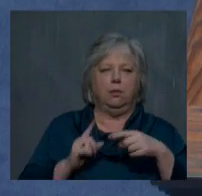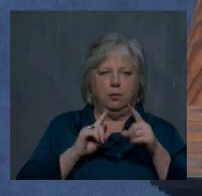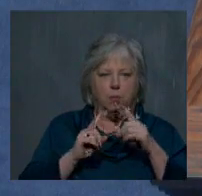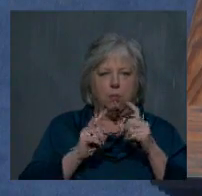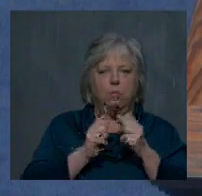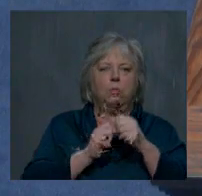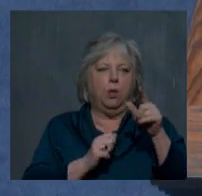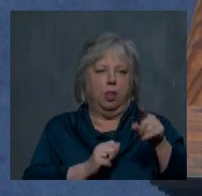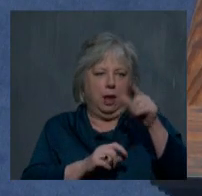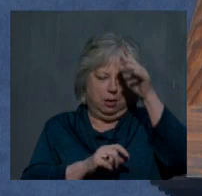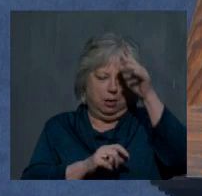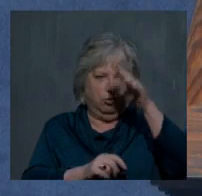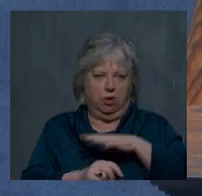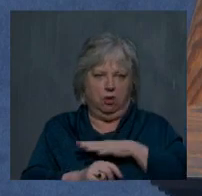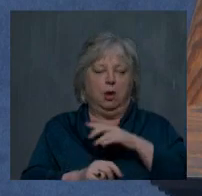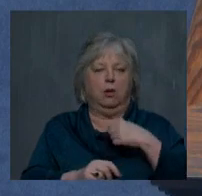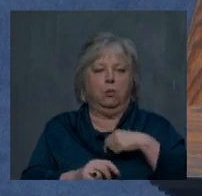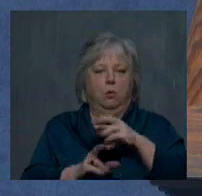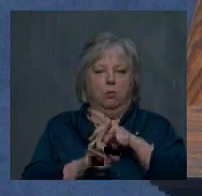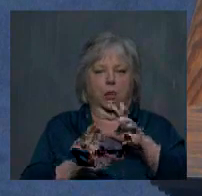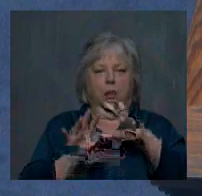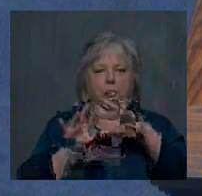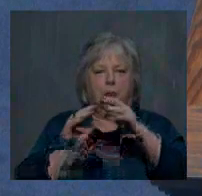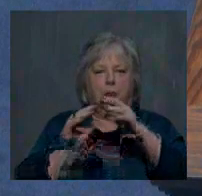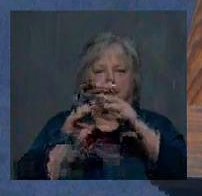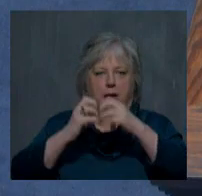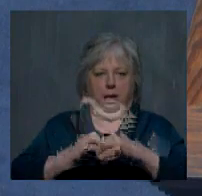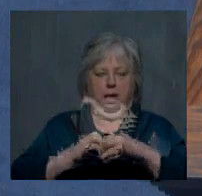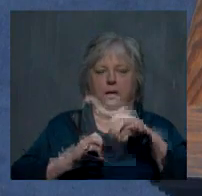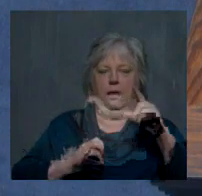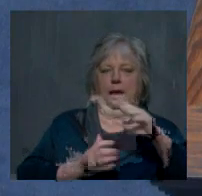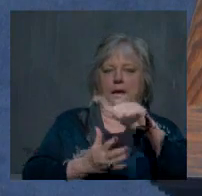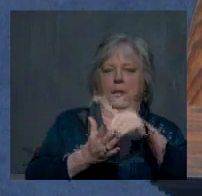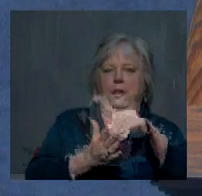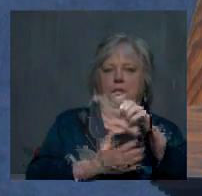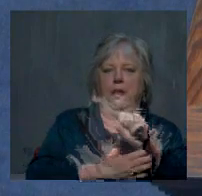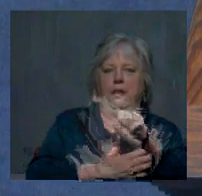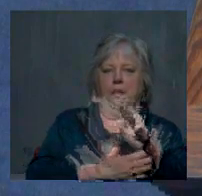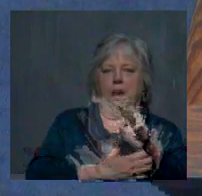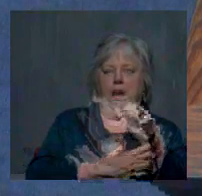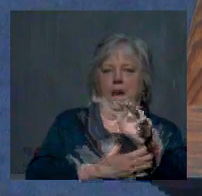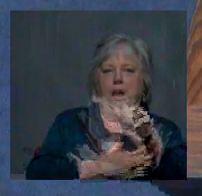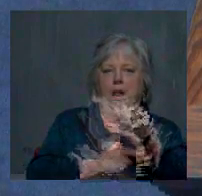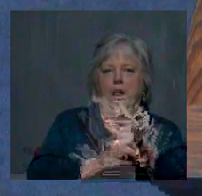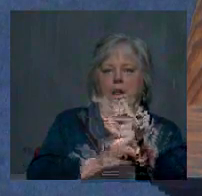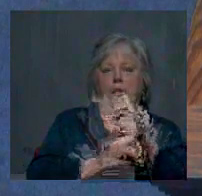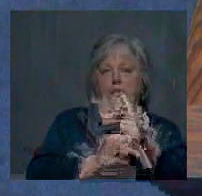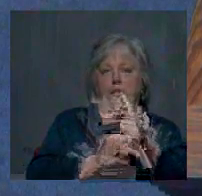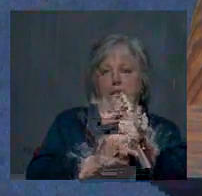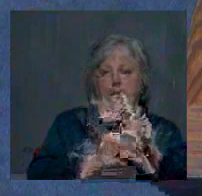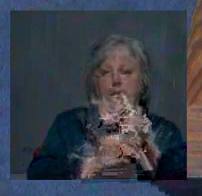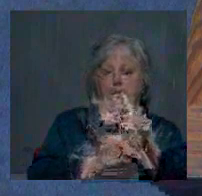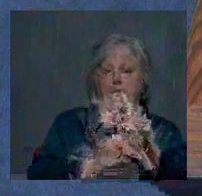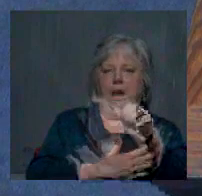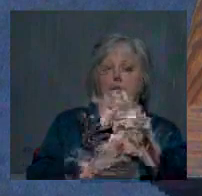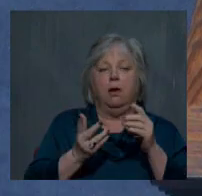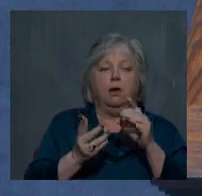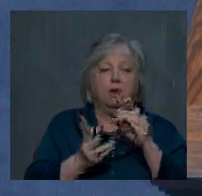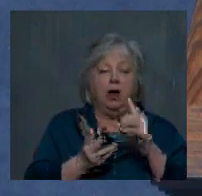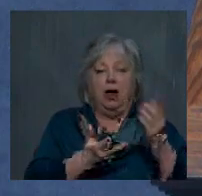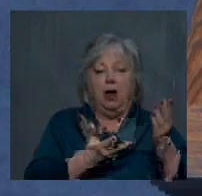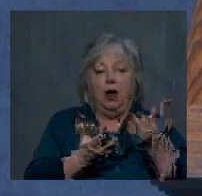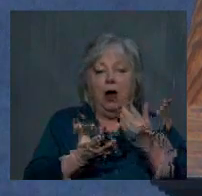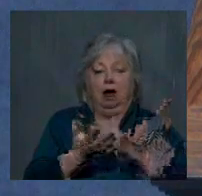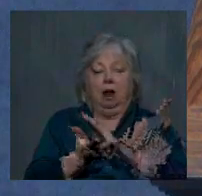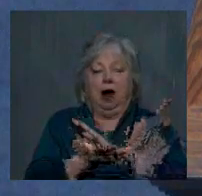with the gentleman that we work in the hell of get it repaired.